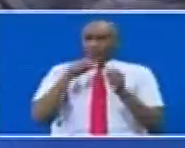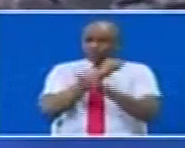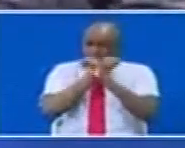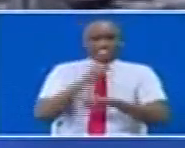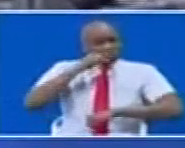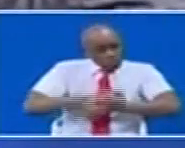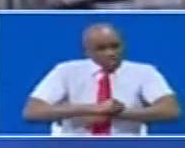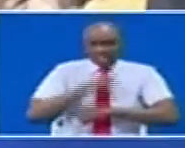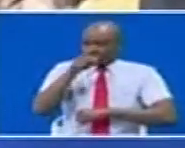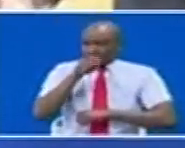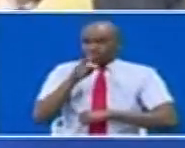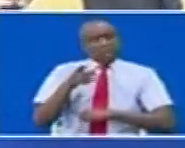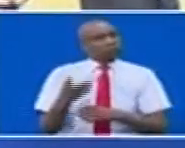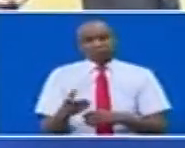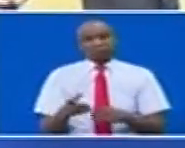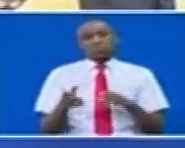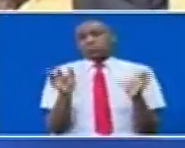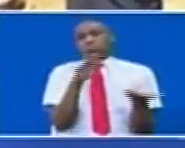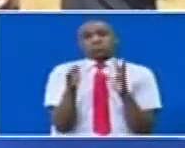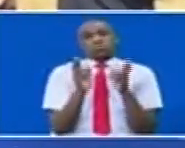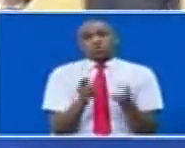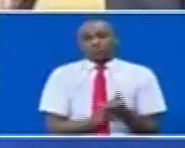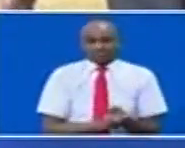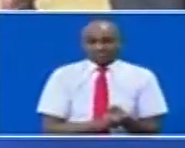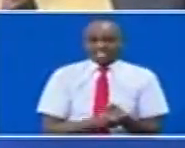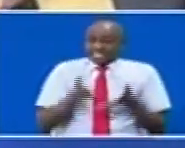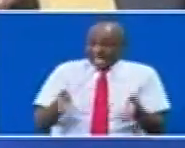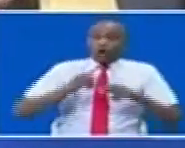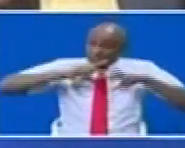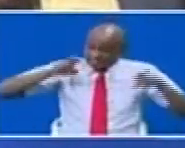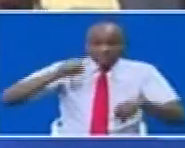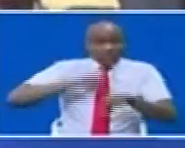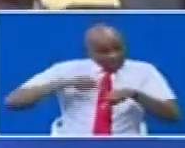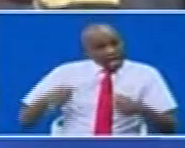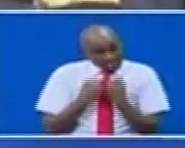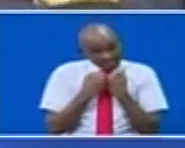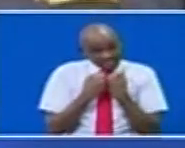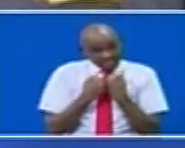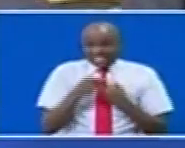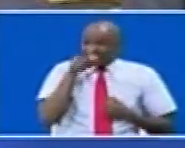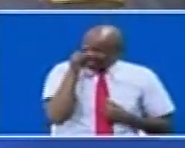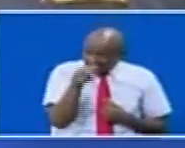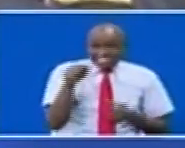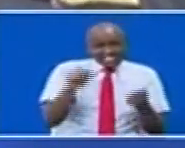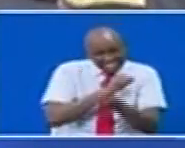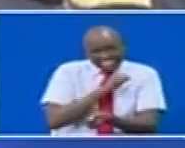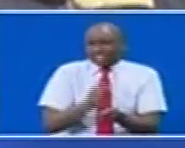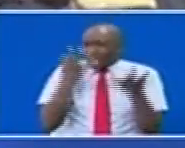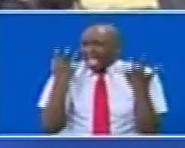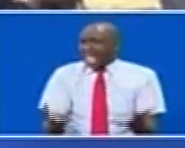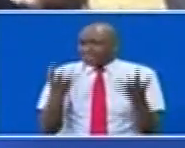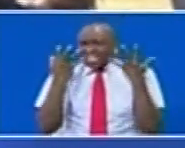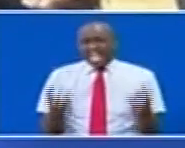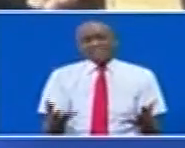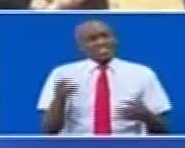was not being enforced. Right now, while investigations are being done, the magnitude of destruction that we are seeing, especially at Itierio